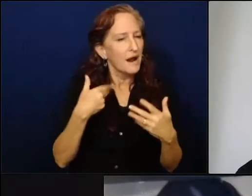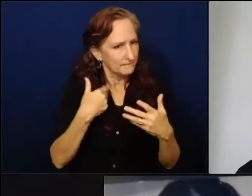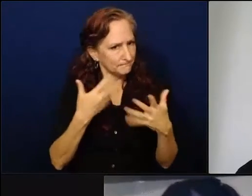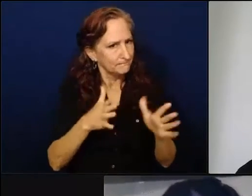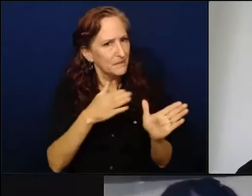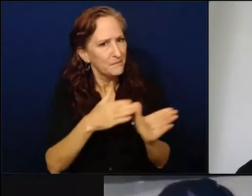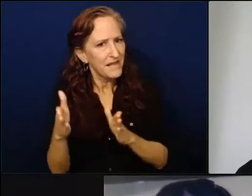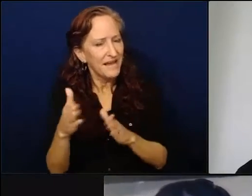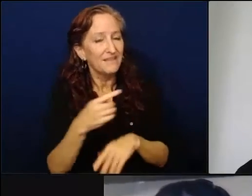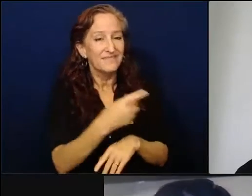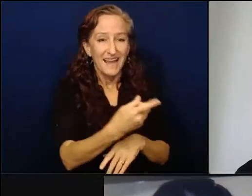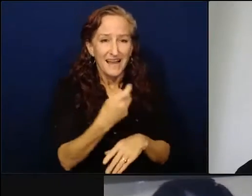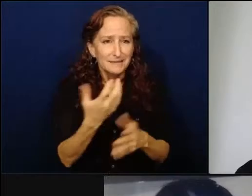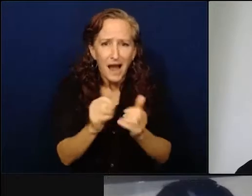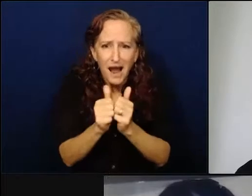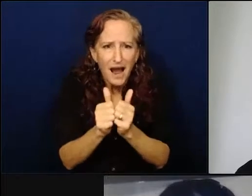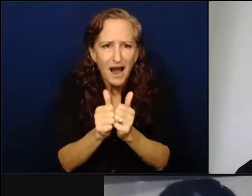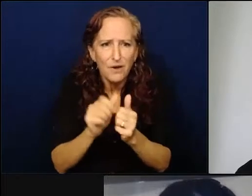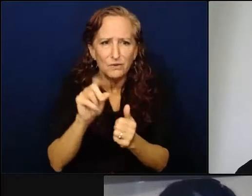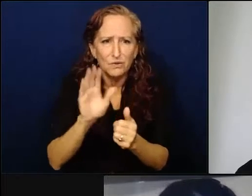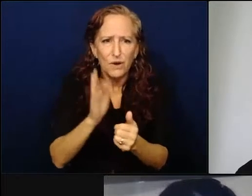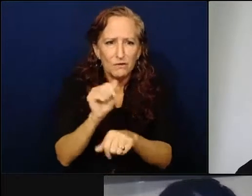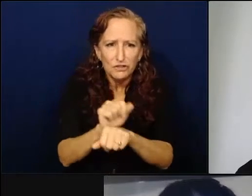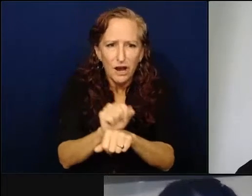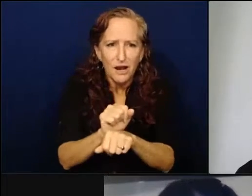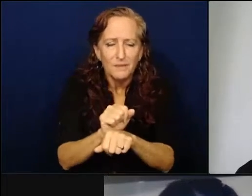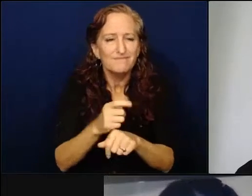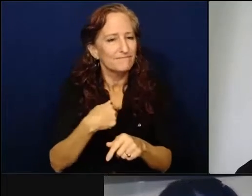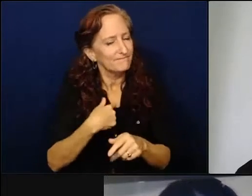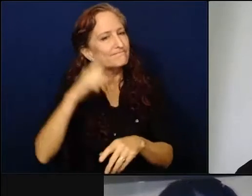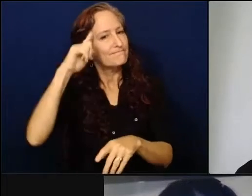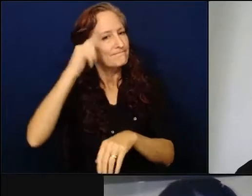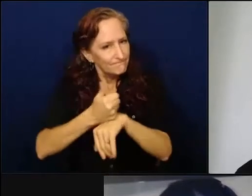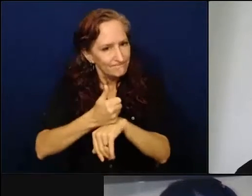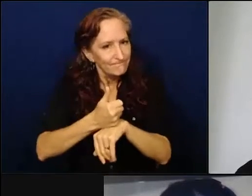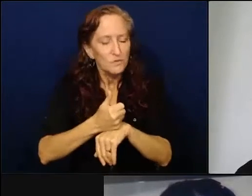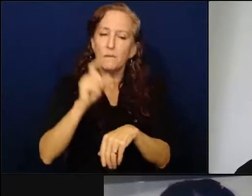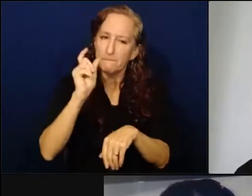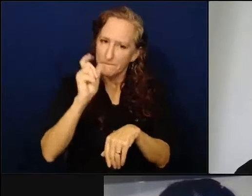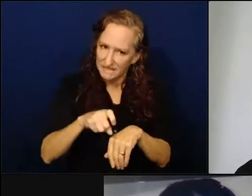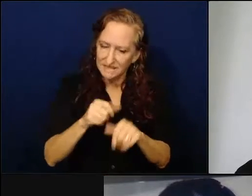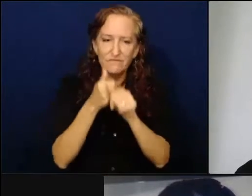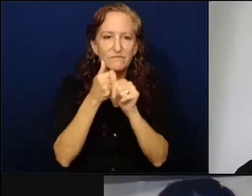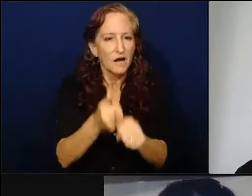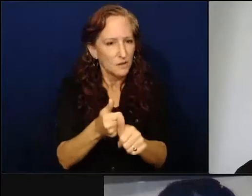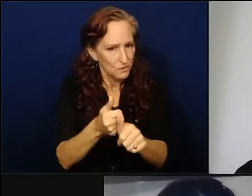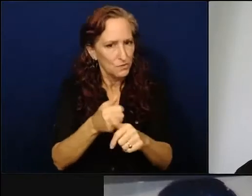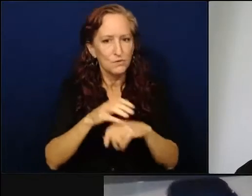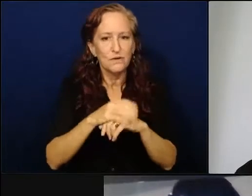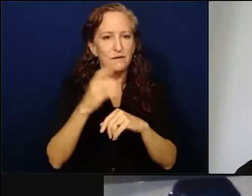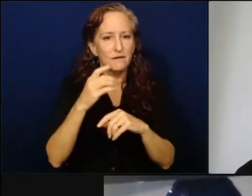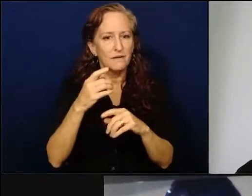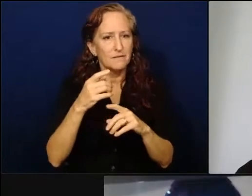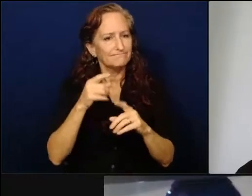our jobs? And so to be very strong about saying that this is a measure that we need to take really from a